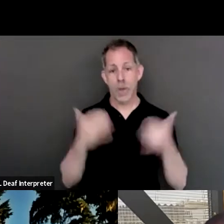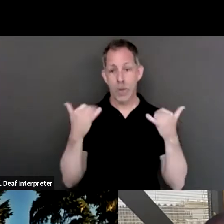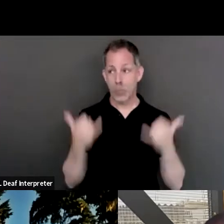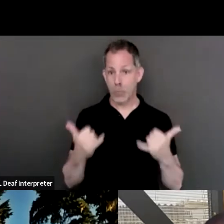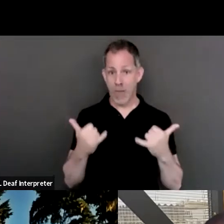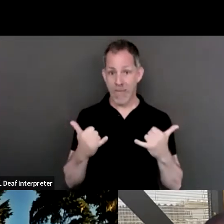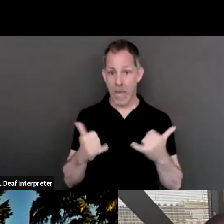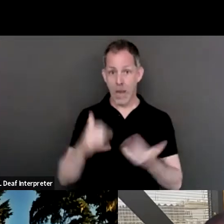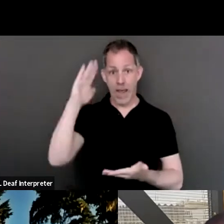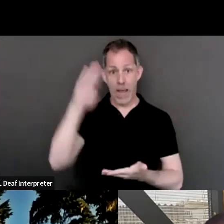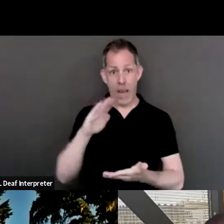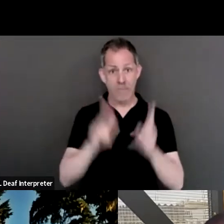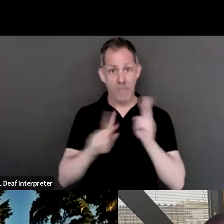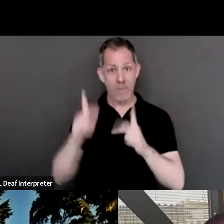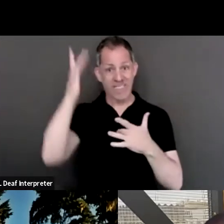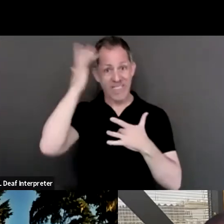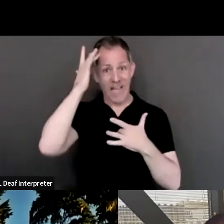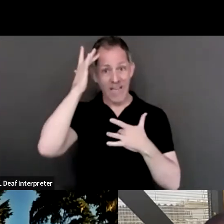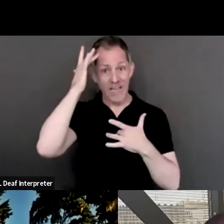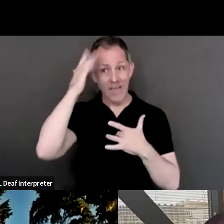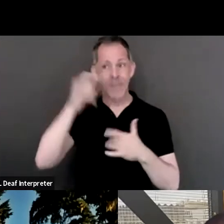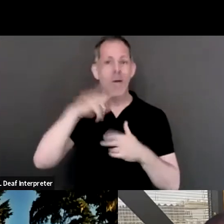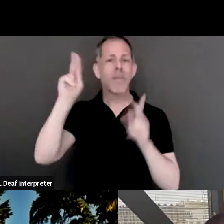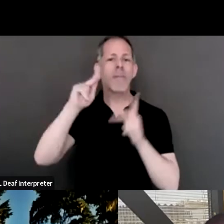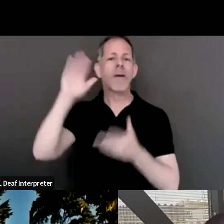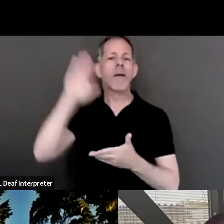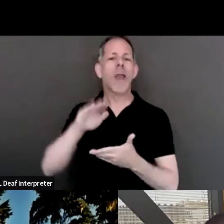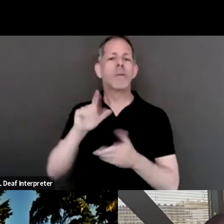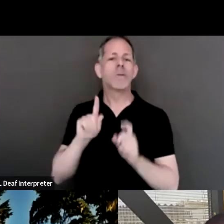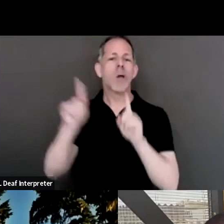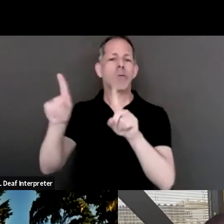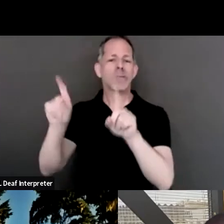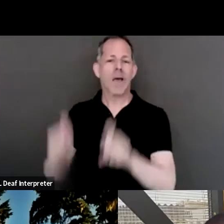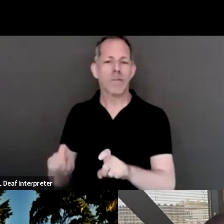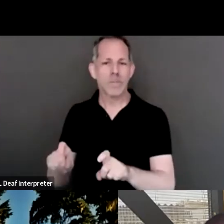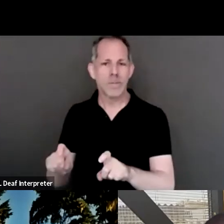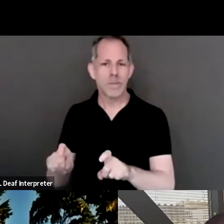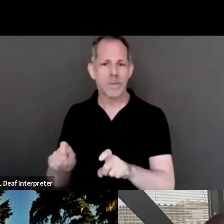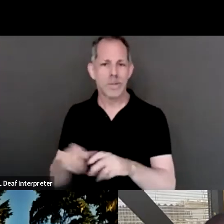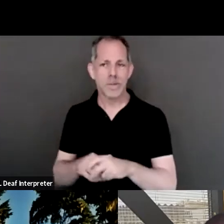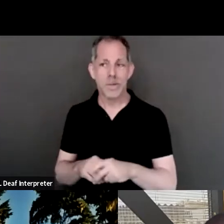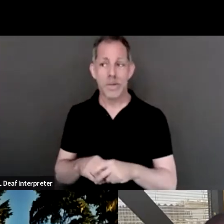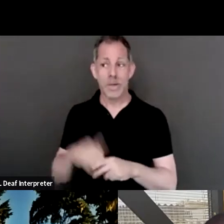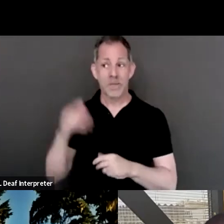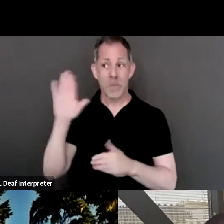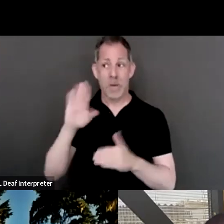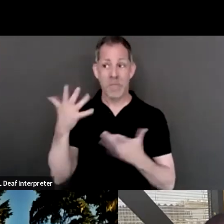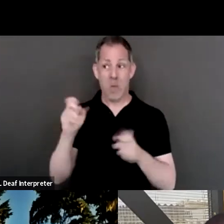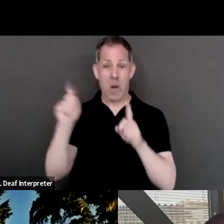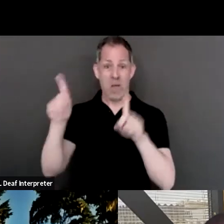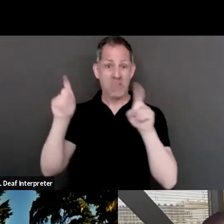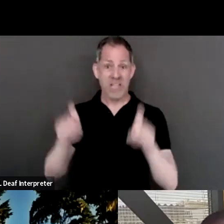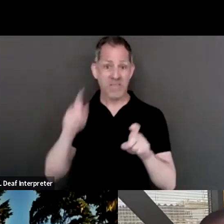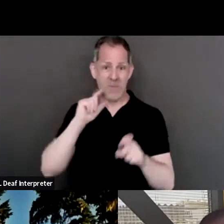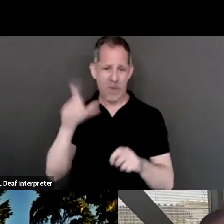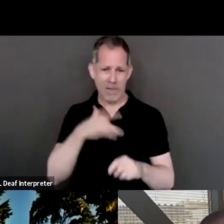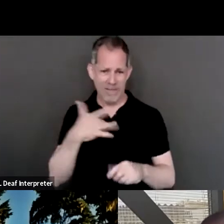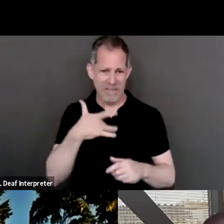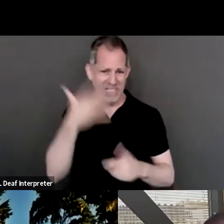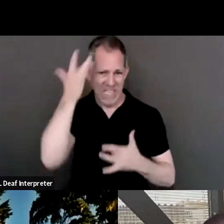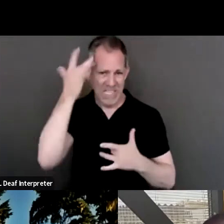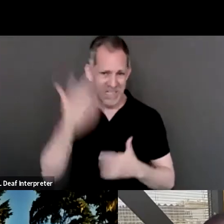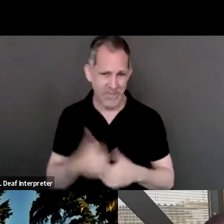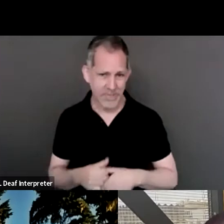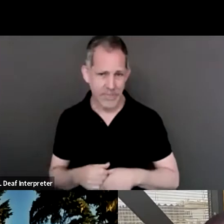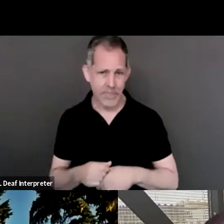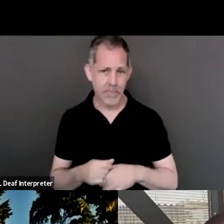were running about 10 to 12,000 tests a week there at the peak of that fourth